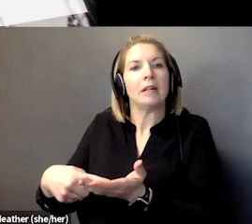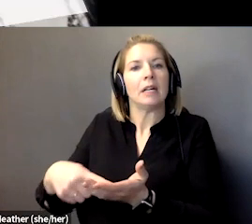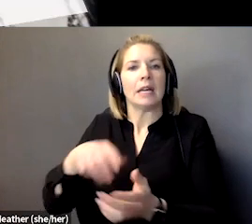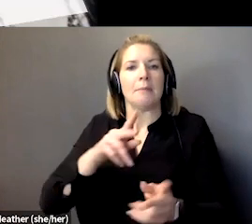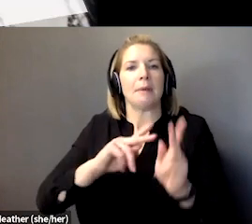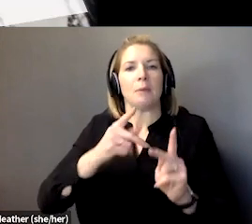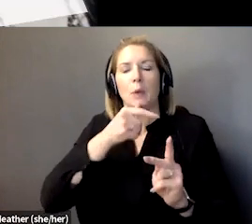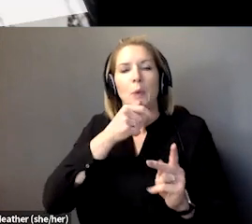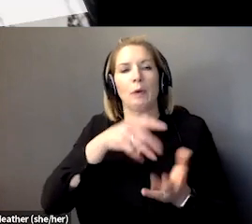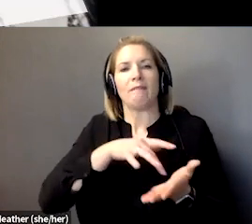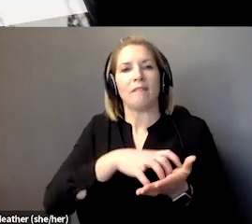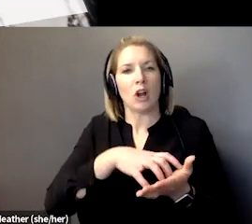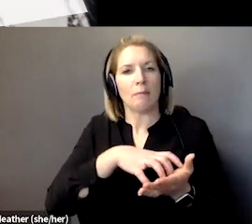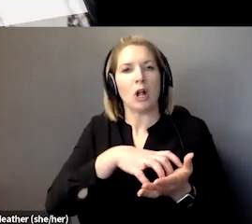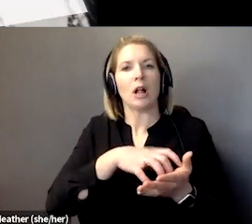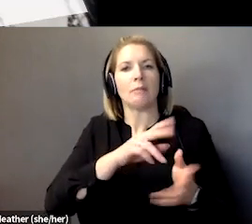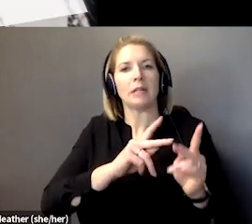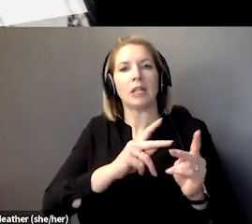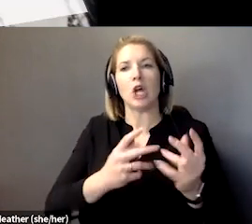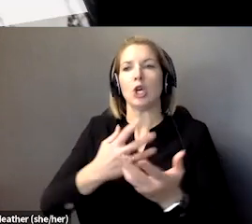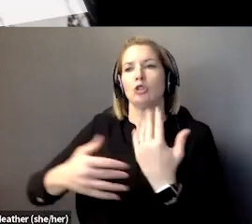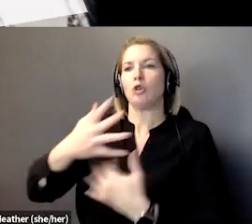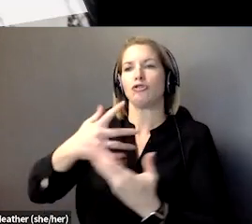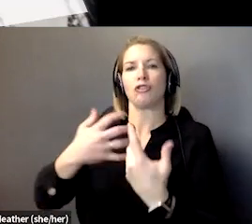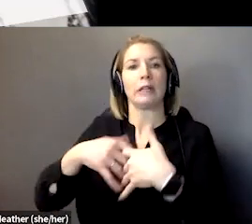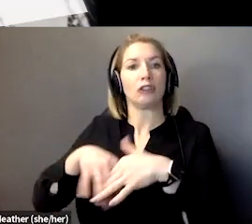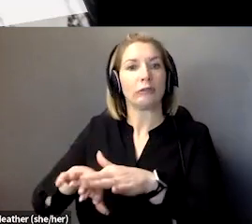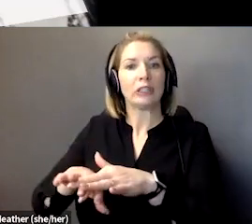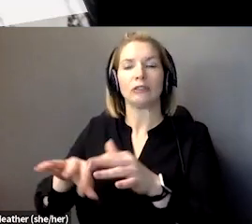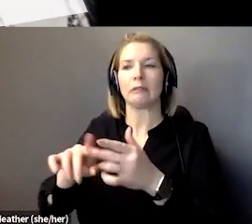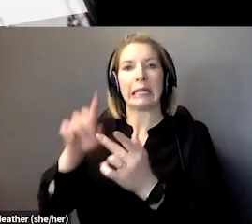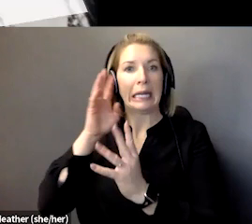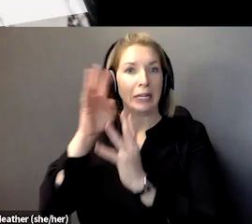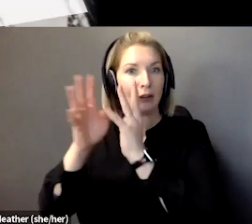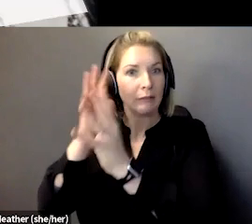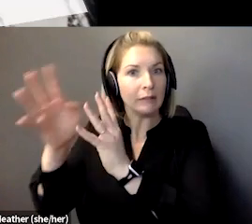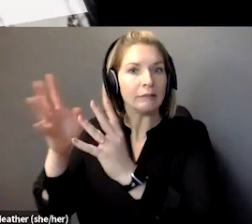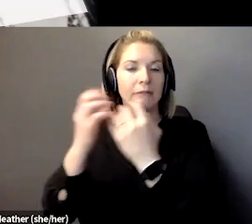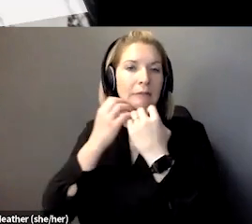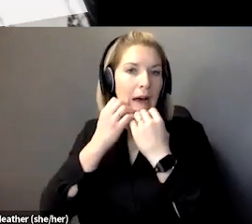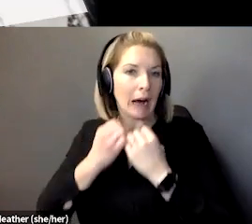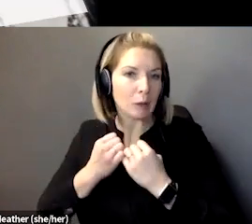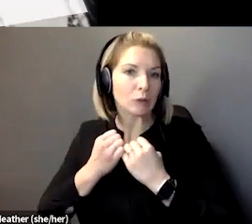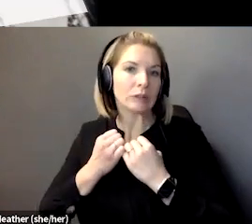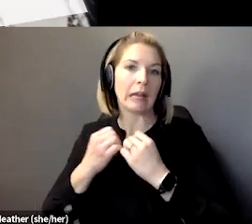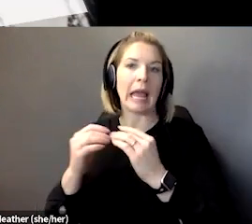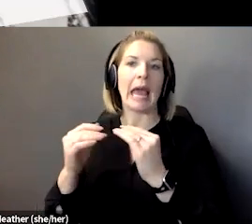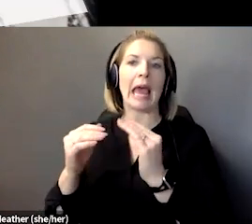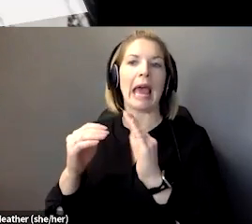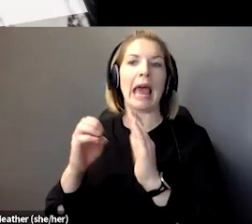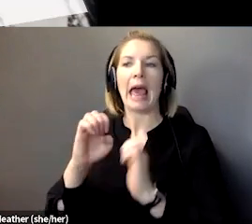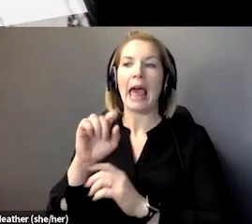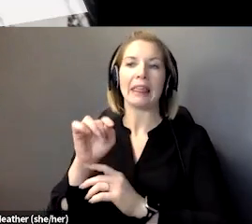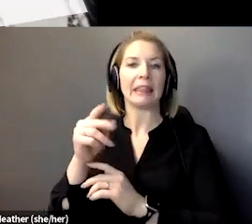personal networks, social integration, innovation, values advocacy, the role of